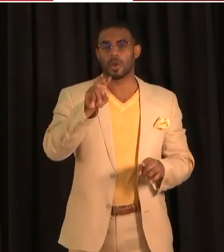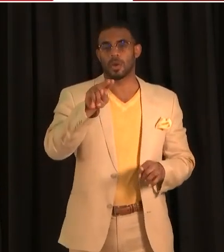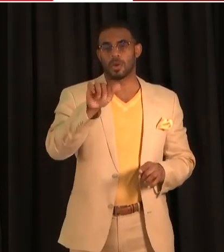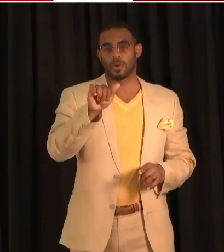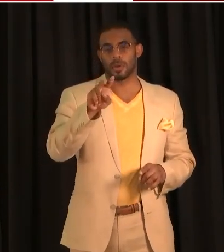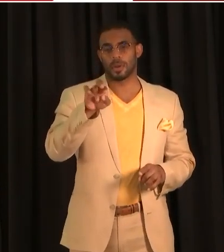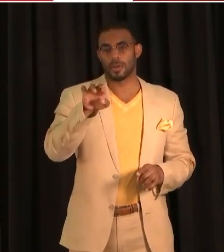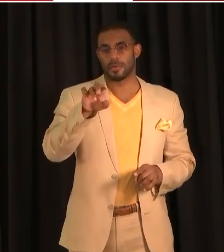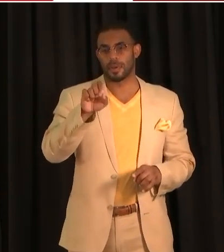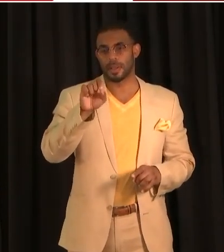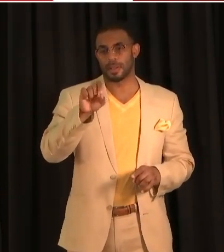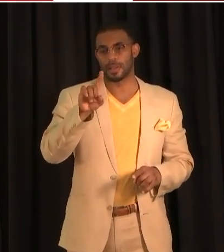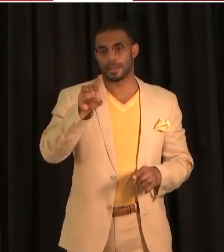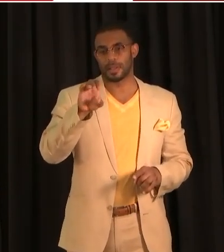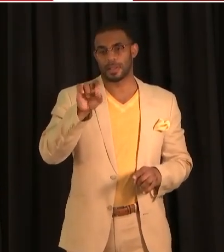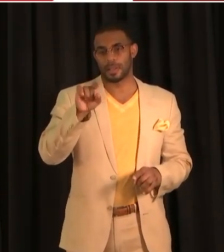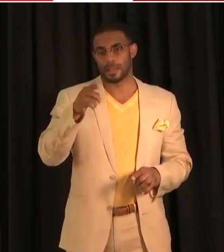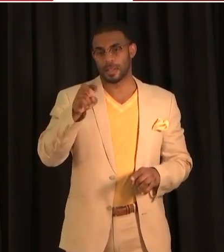to